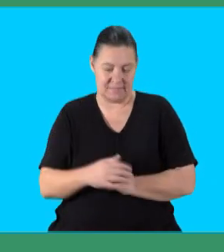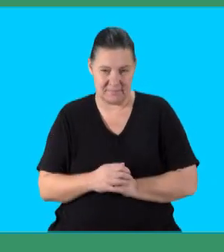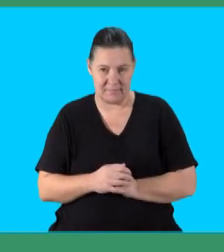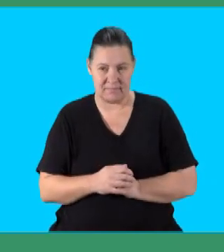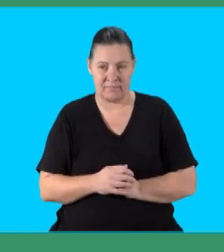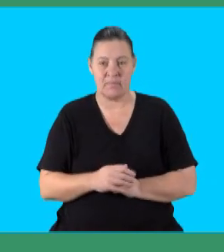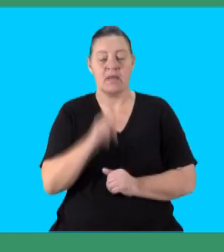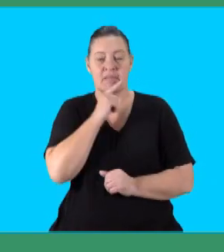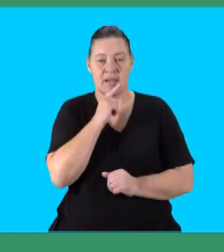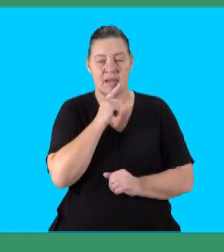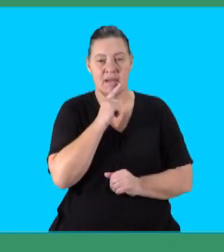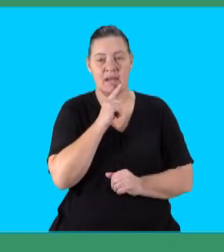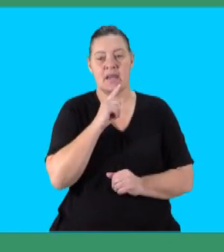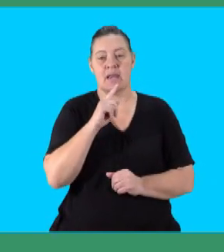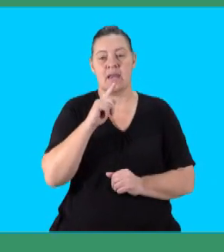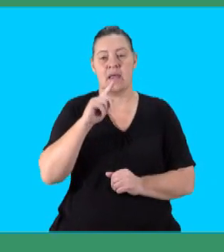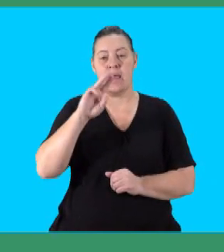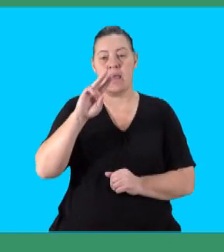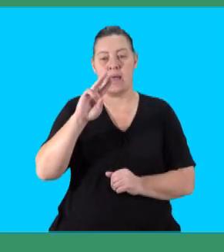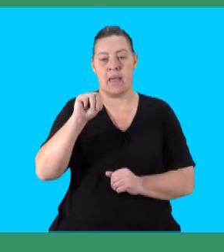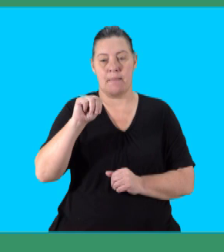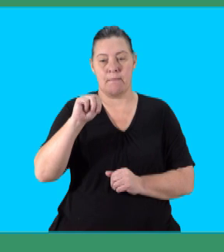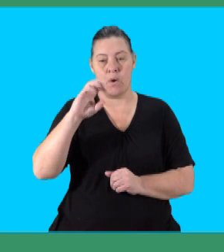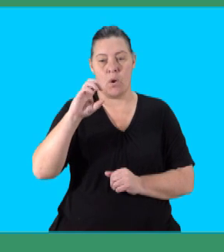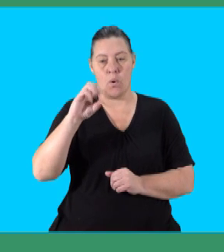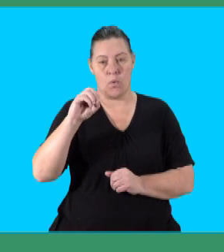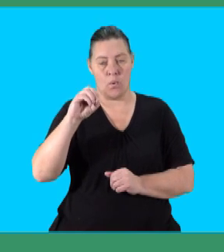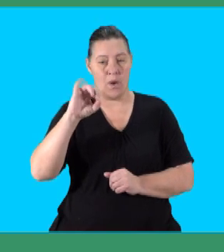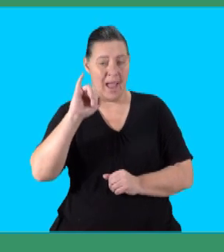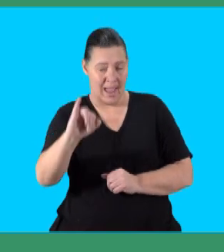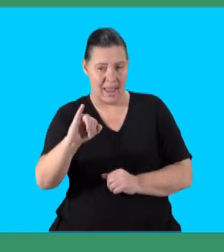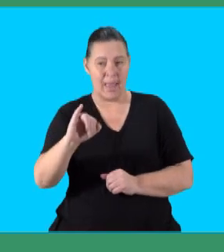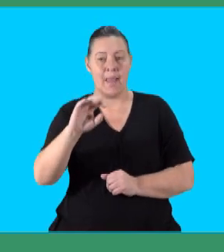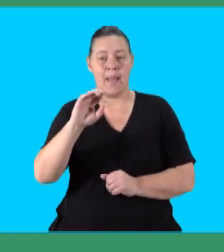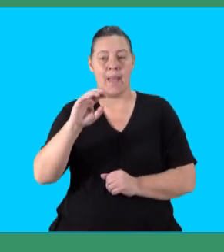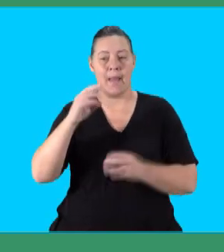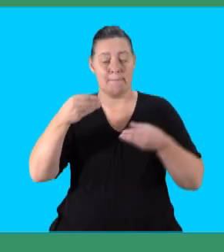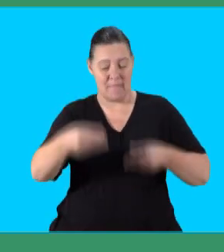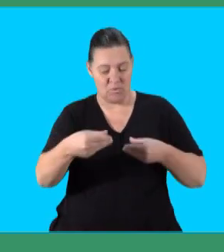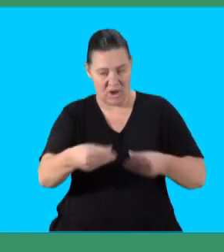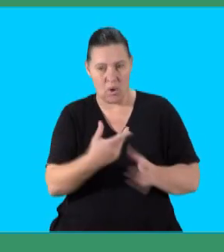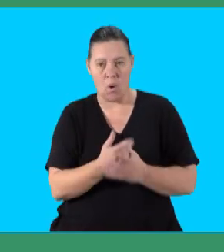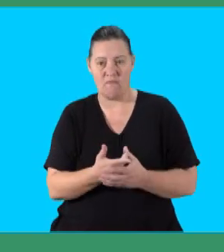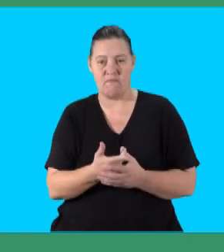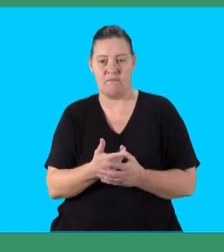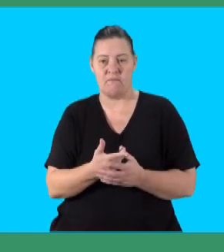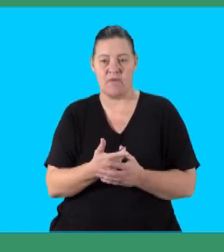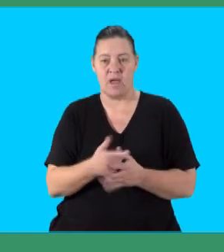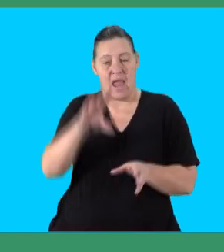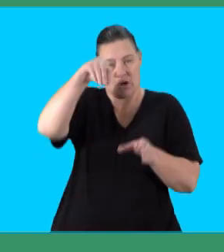there's Memorandum of Incorporation, which is abbreviated as MOI. The document sets out the